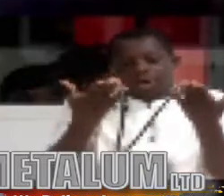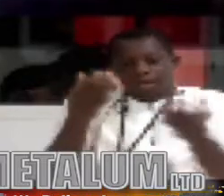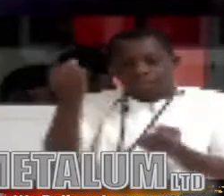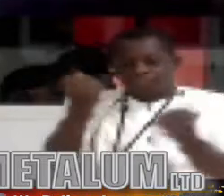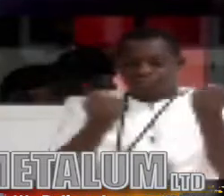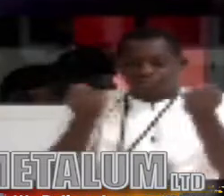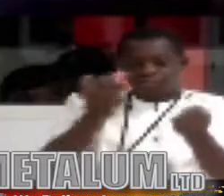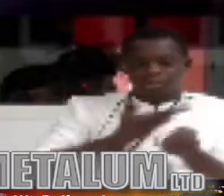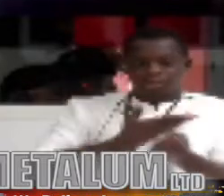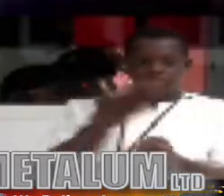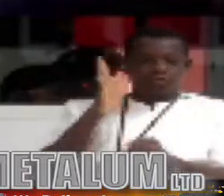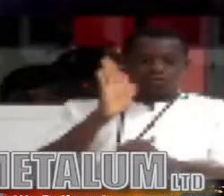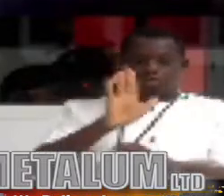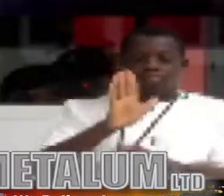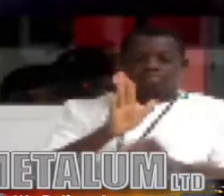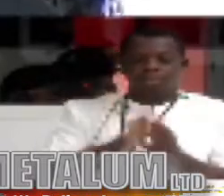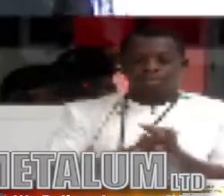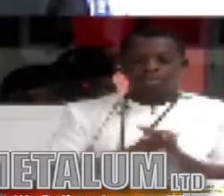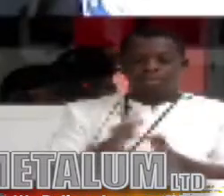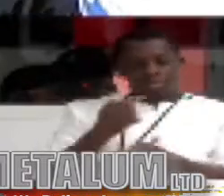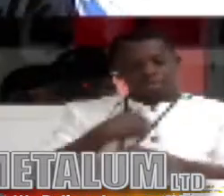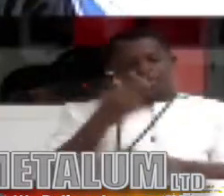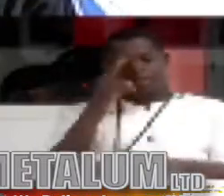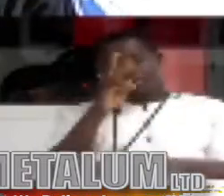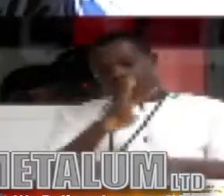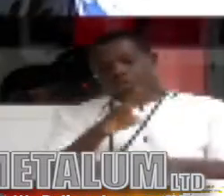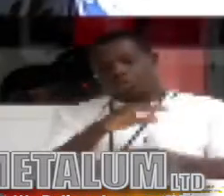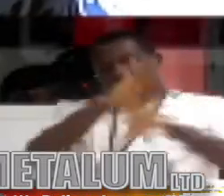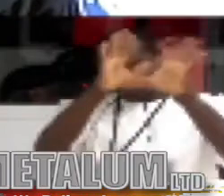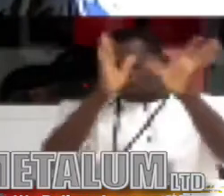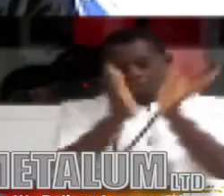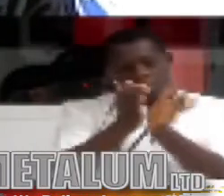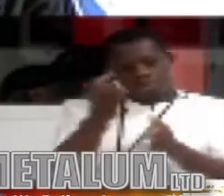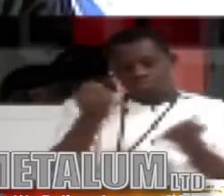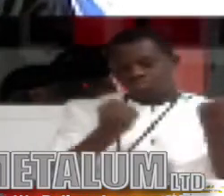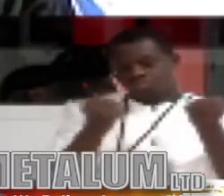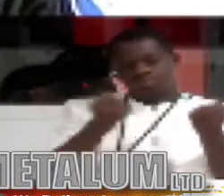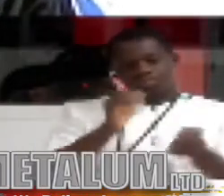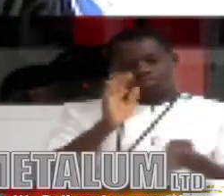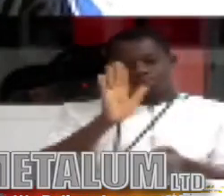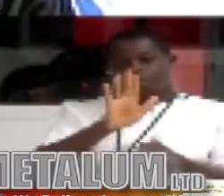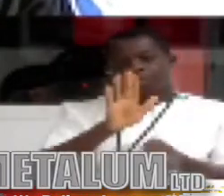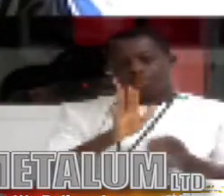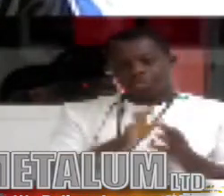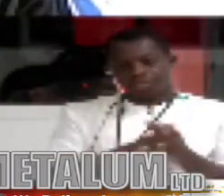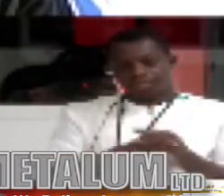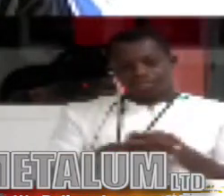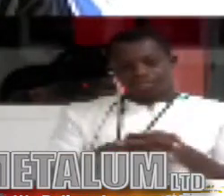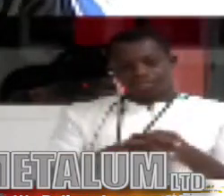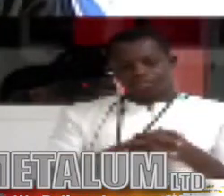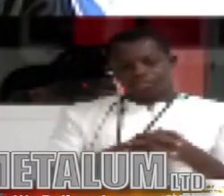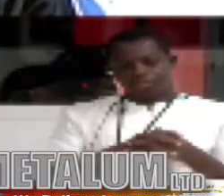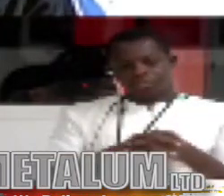na motor lota. Ngajela motor be lota. I saw that all of the vehicles were